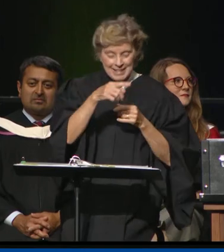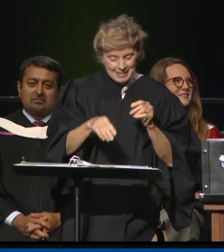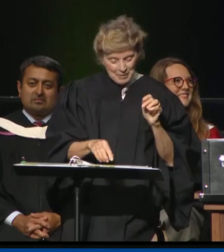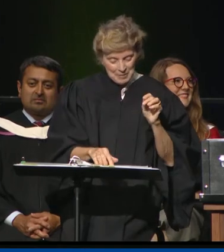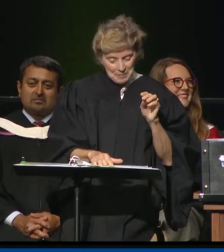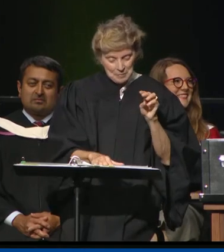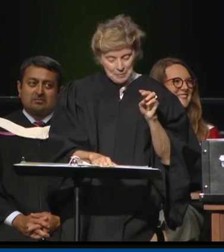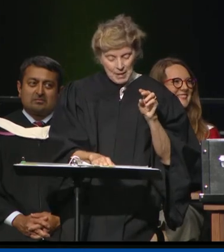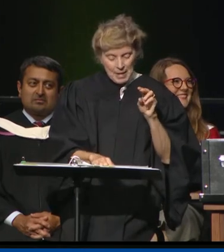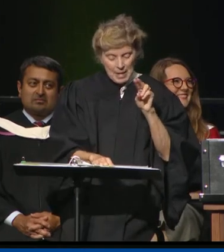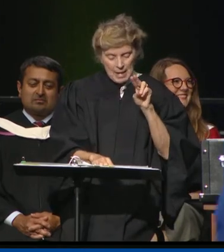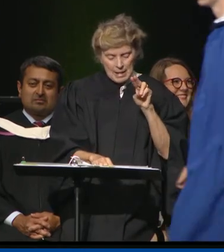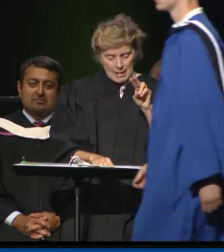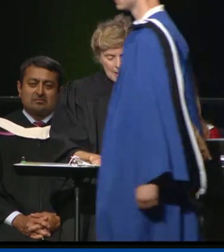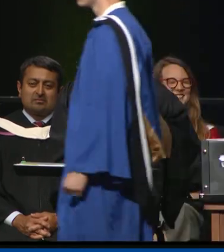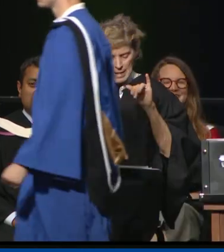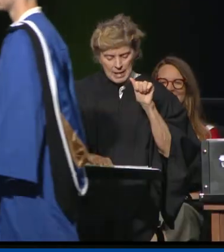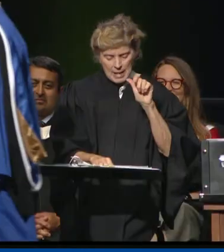Nial Ansari.